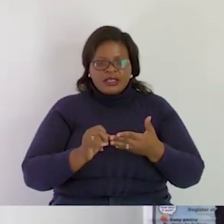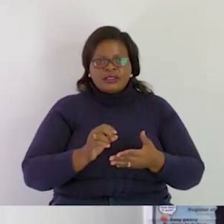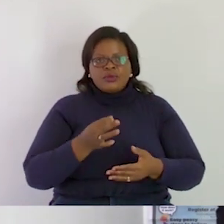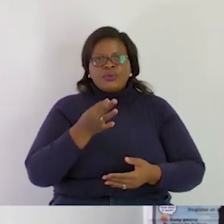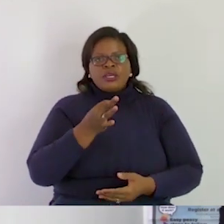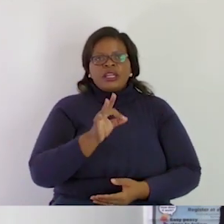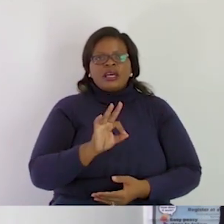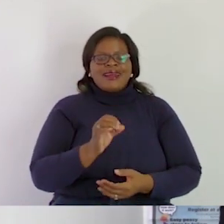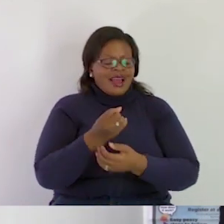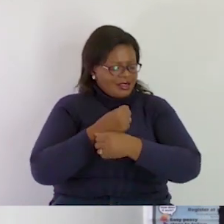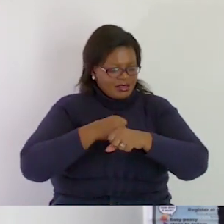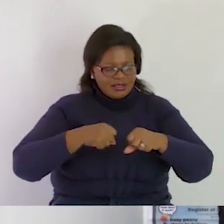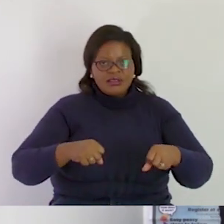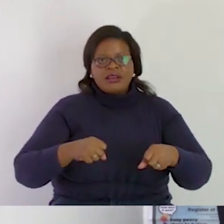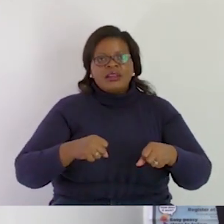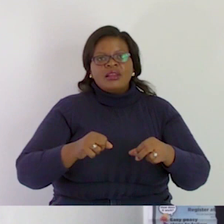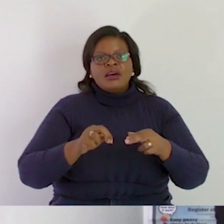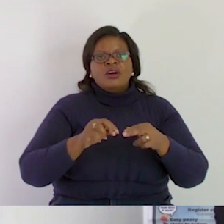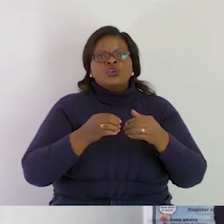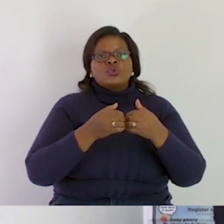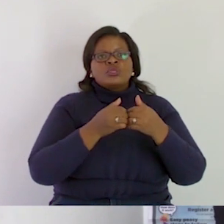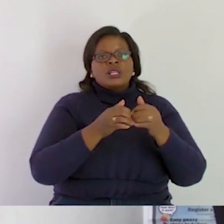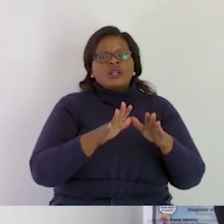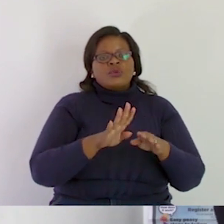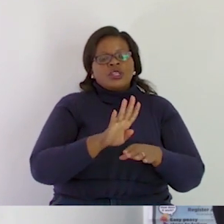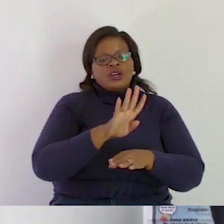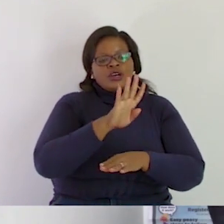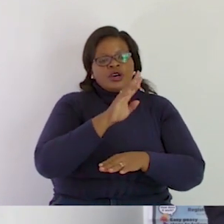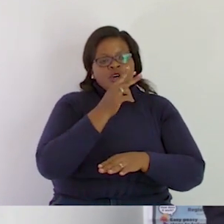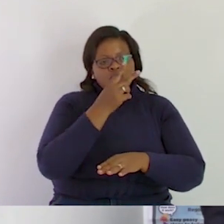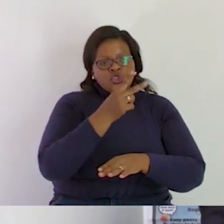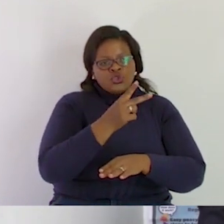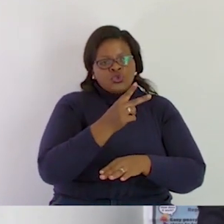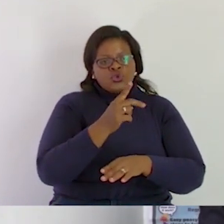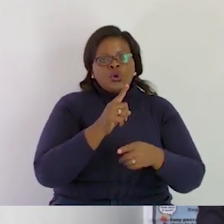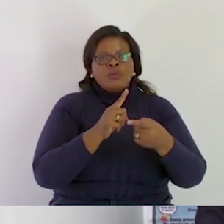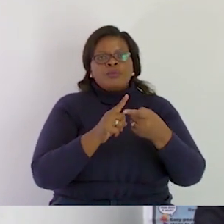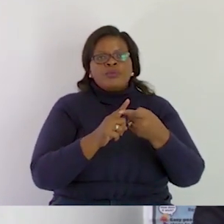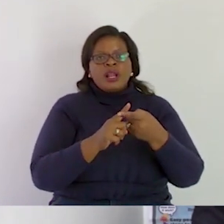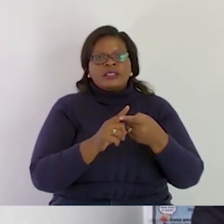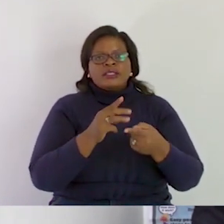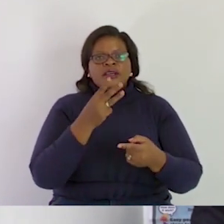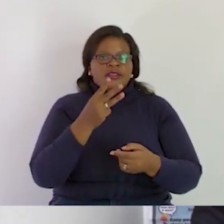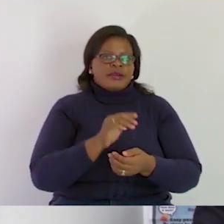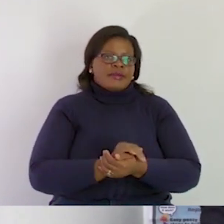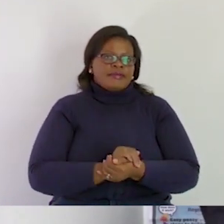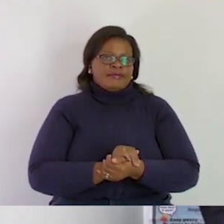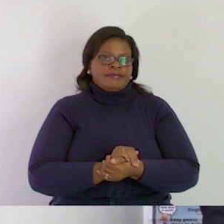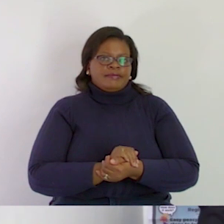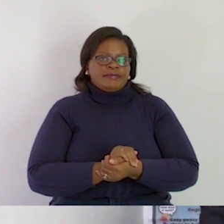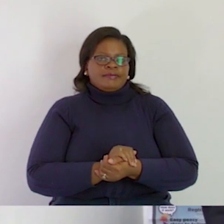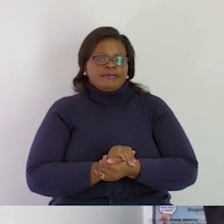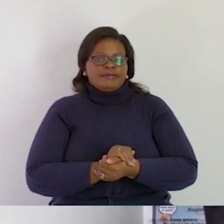I decided to start with 2 plus 3 because I know it will give me 5, and if I add 4 to